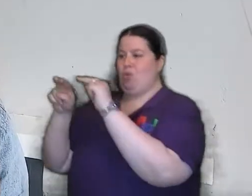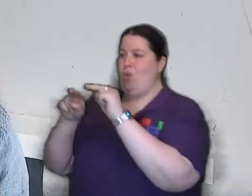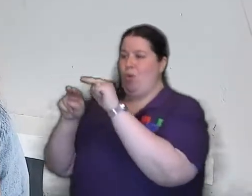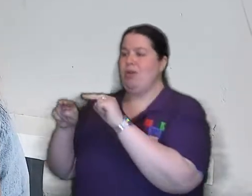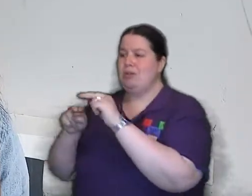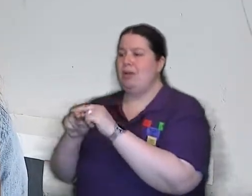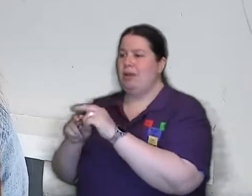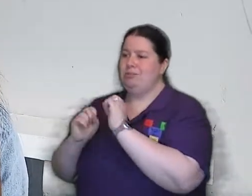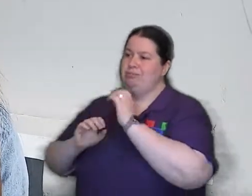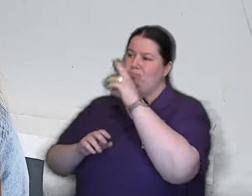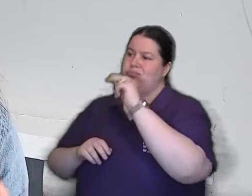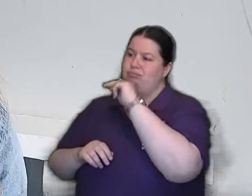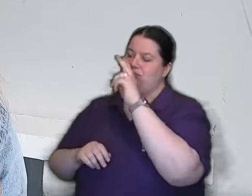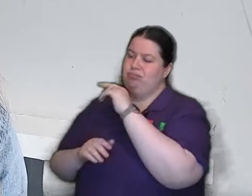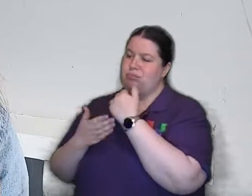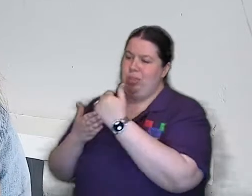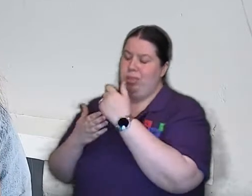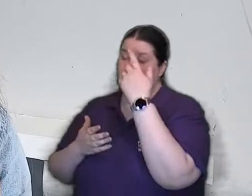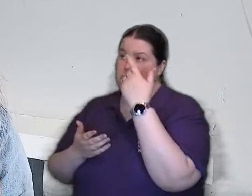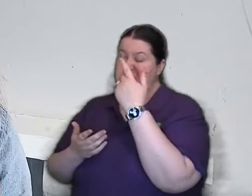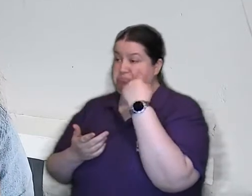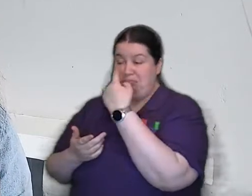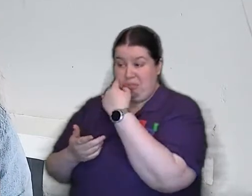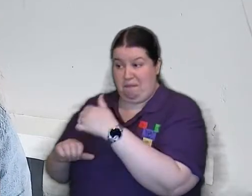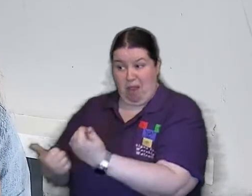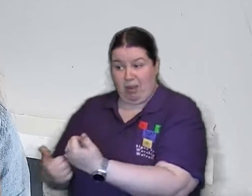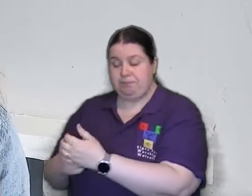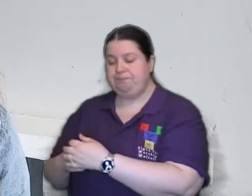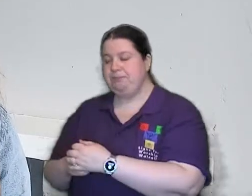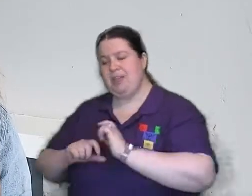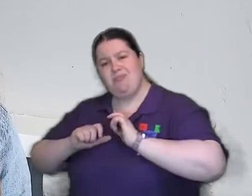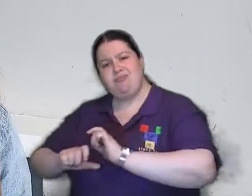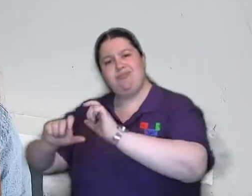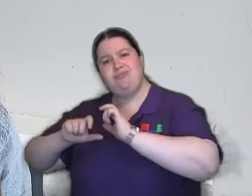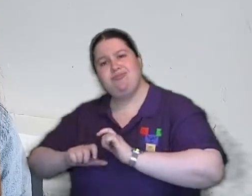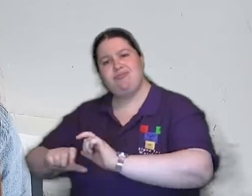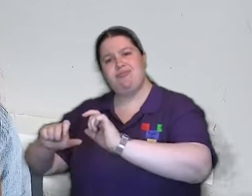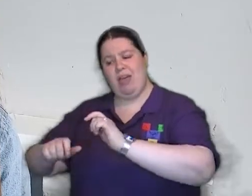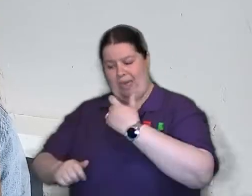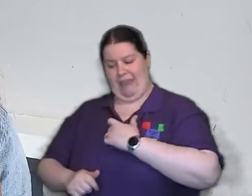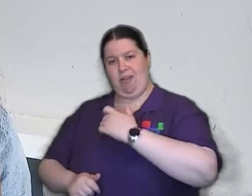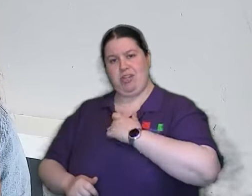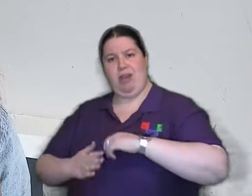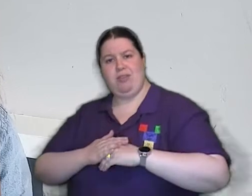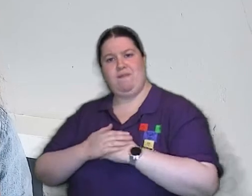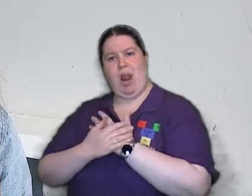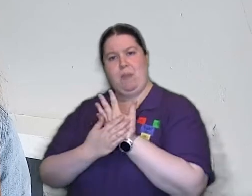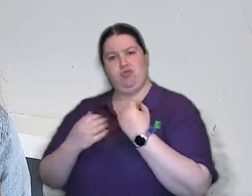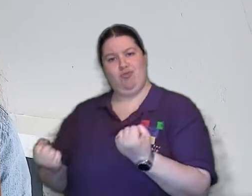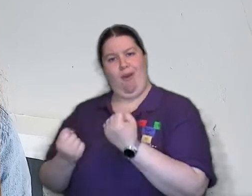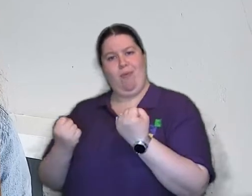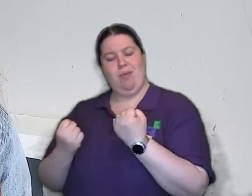to reassure the outside world that they were doing okay. As they persevered, they developed strength